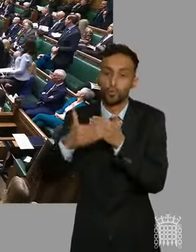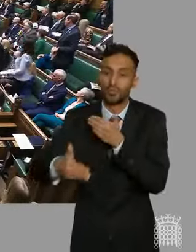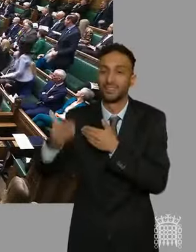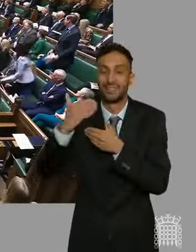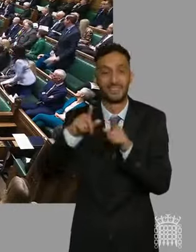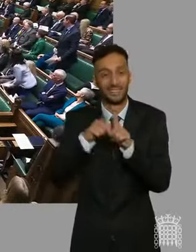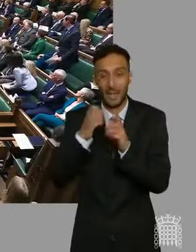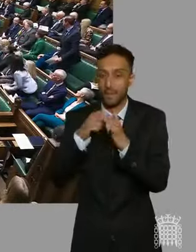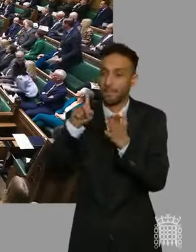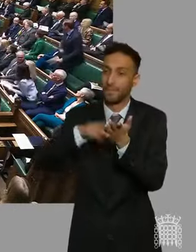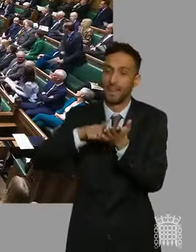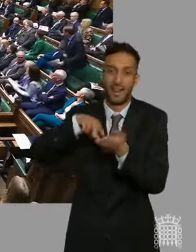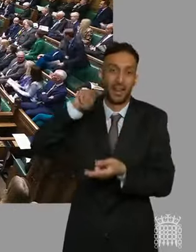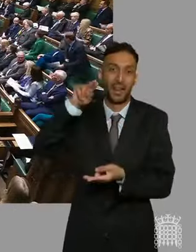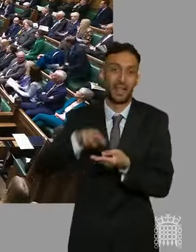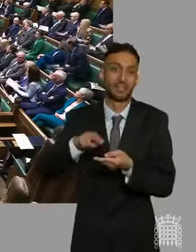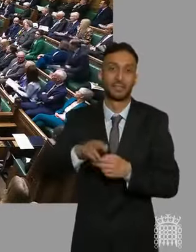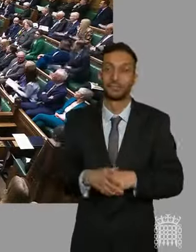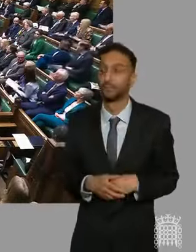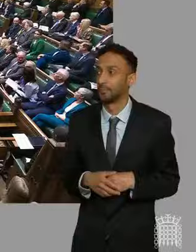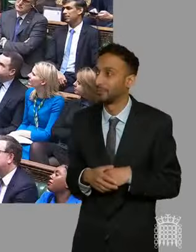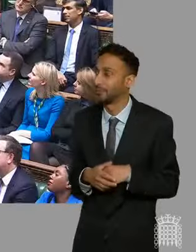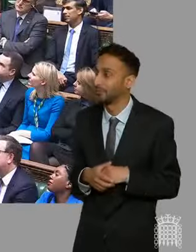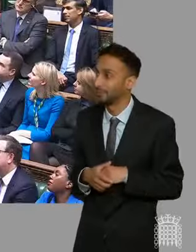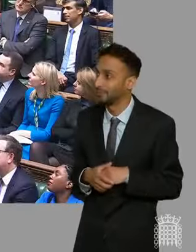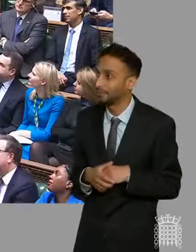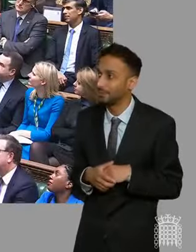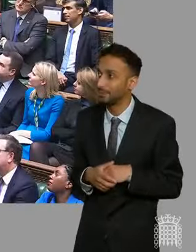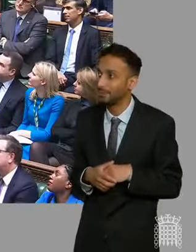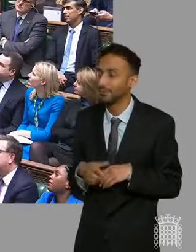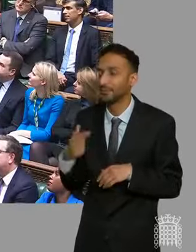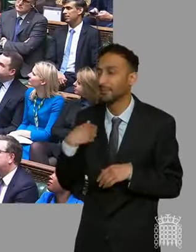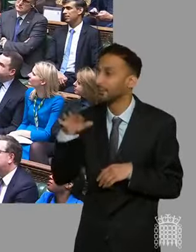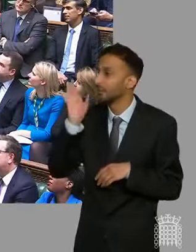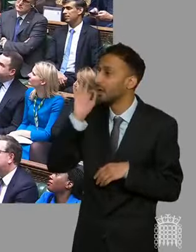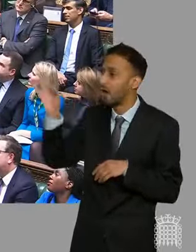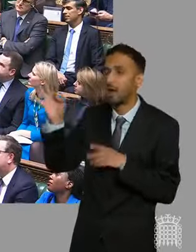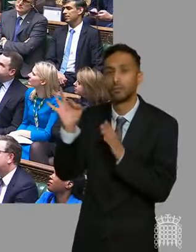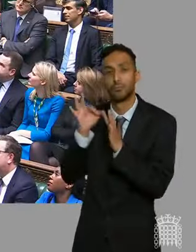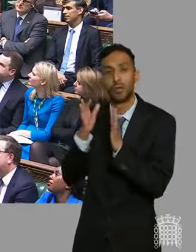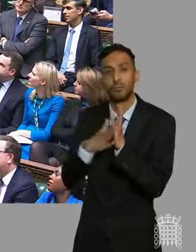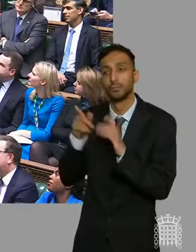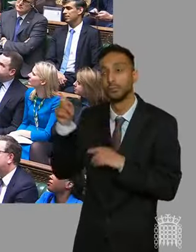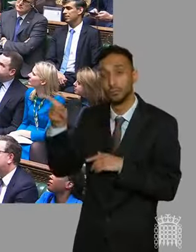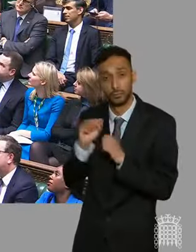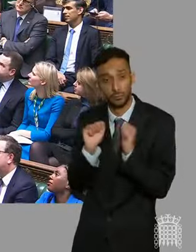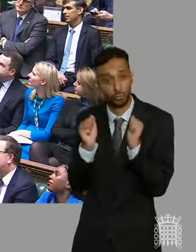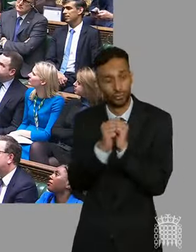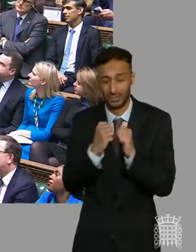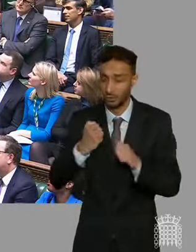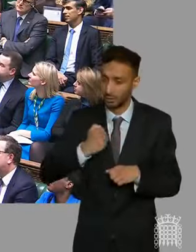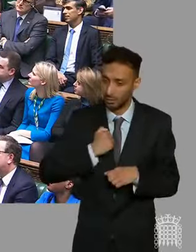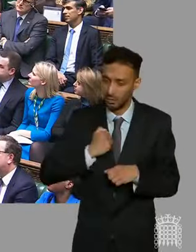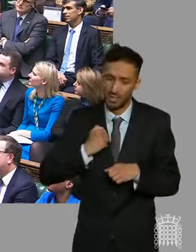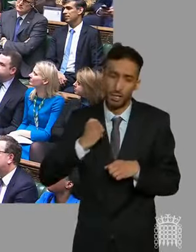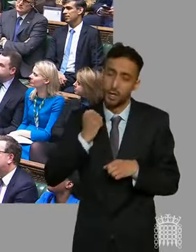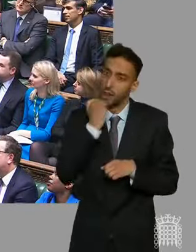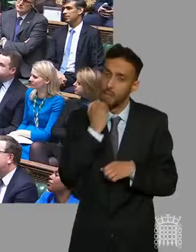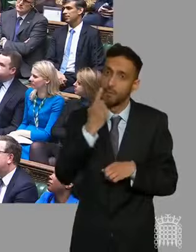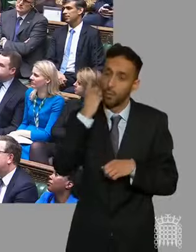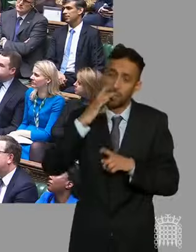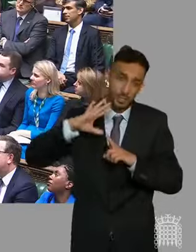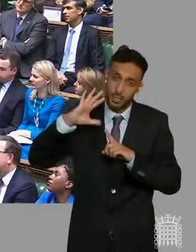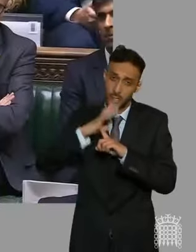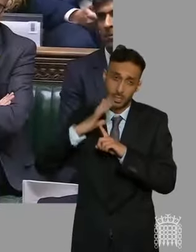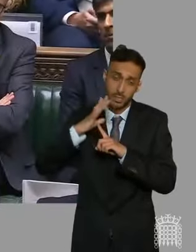the Prime Minister agree that our biggest single foreign policy priority is the preservation of NATO with